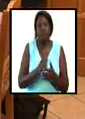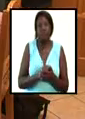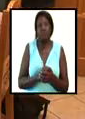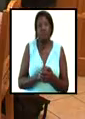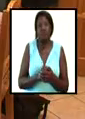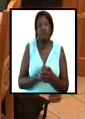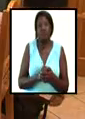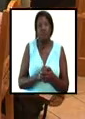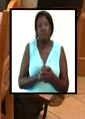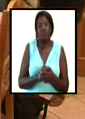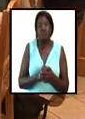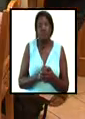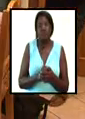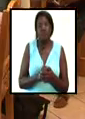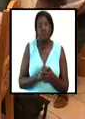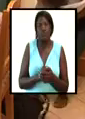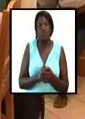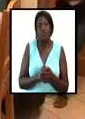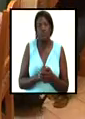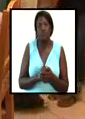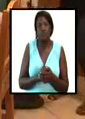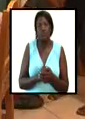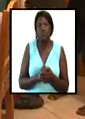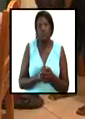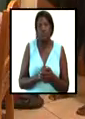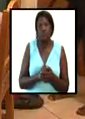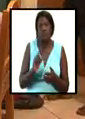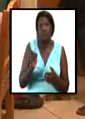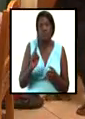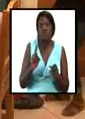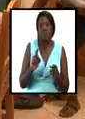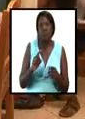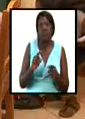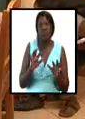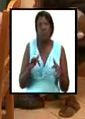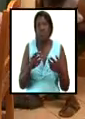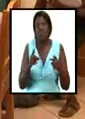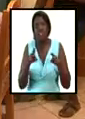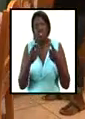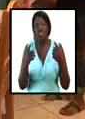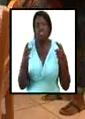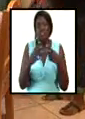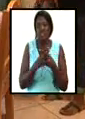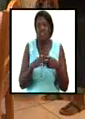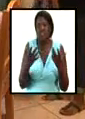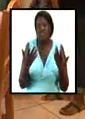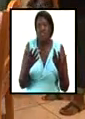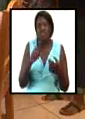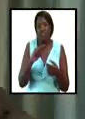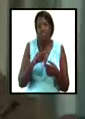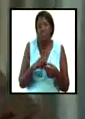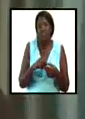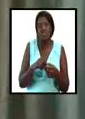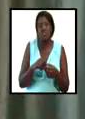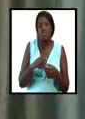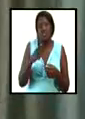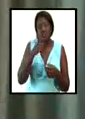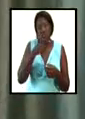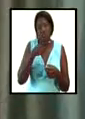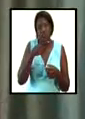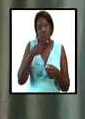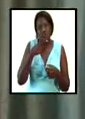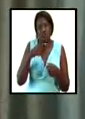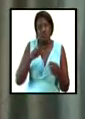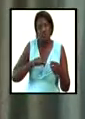Liz. What are the chances? Come on now, he doesn't like to wait. Are you going? No, I'm not comfortable with this. Just go